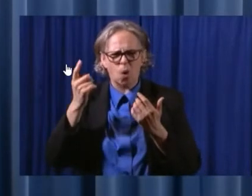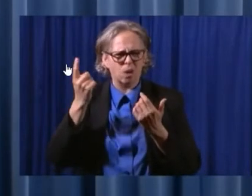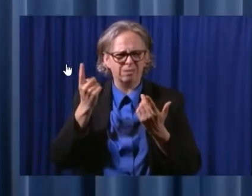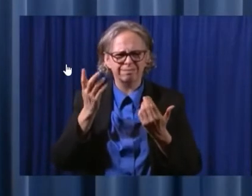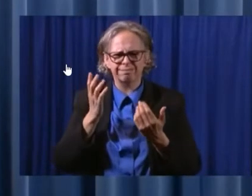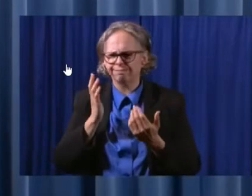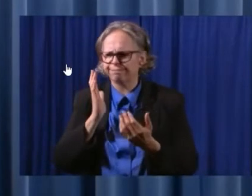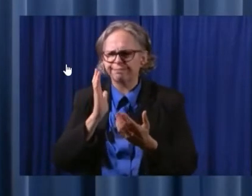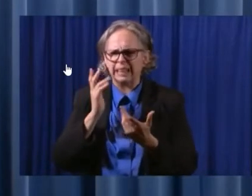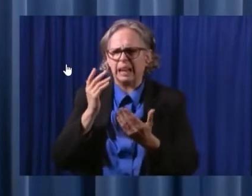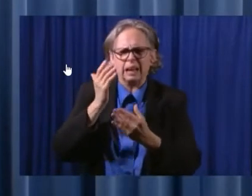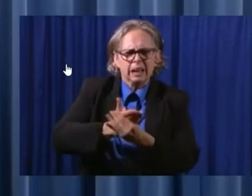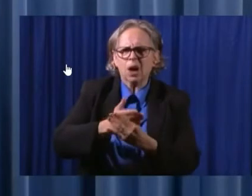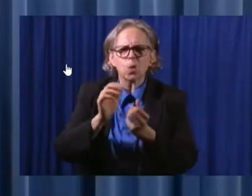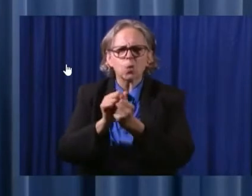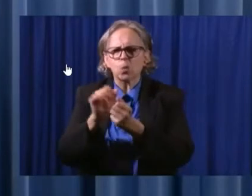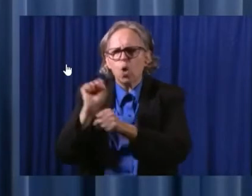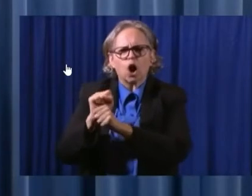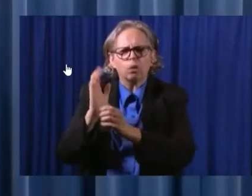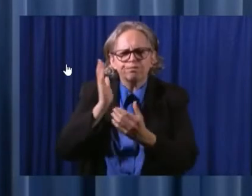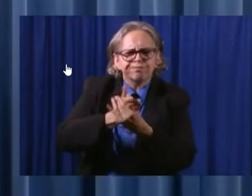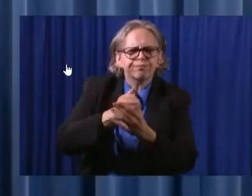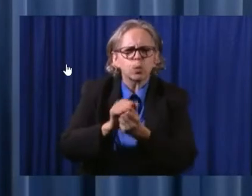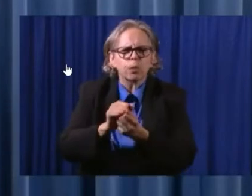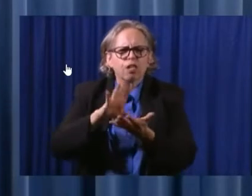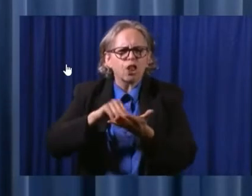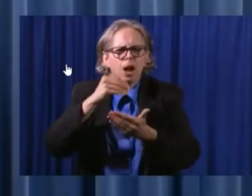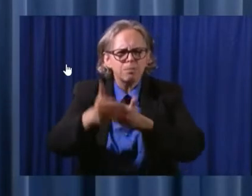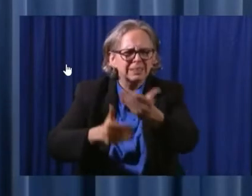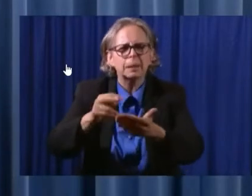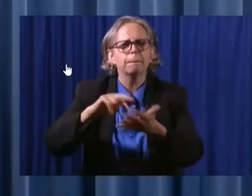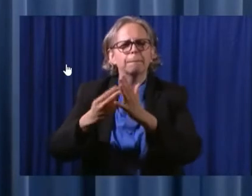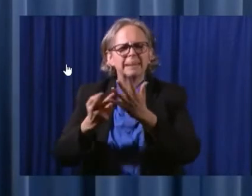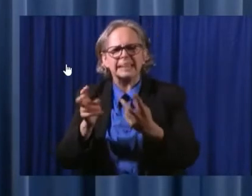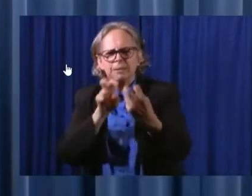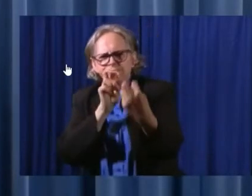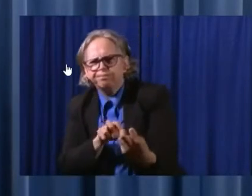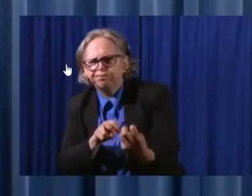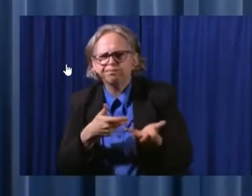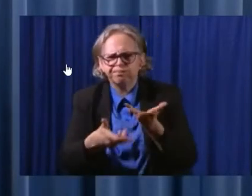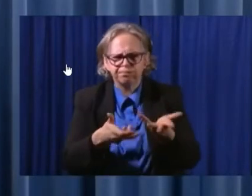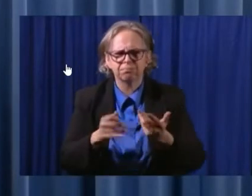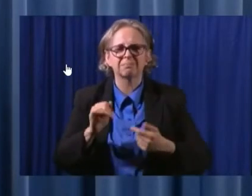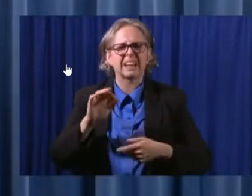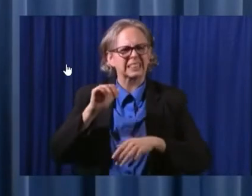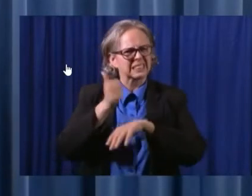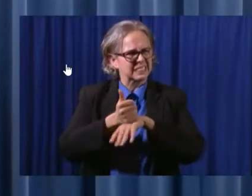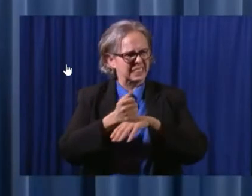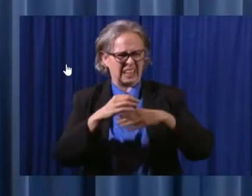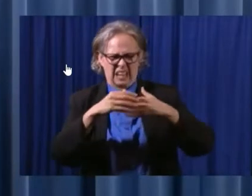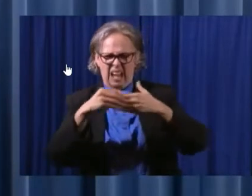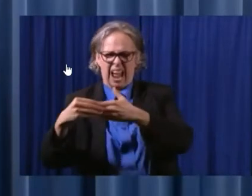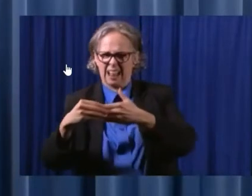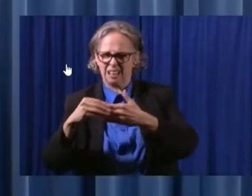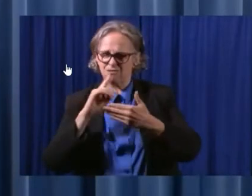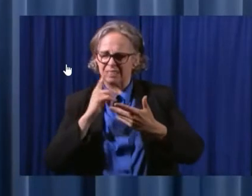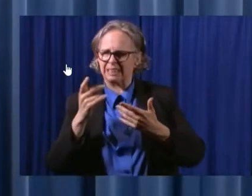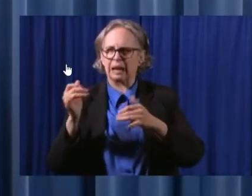Again, very similar guidelines, almost word for word, in regard